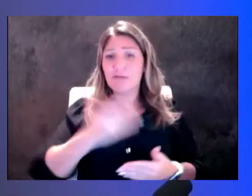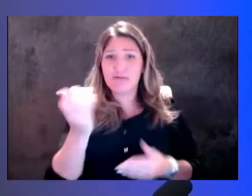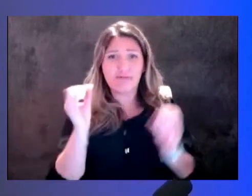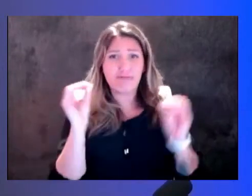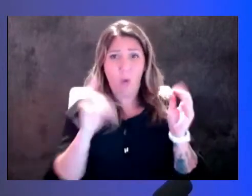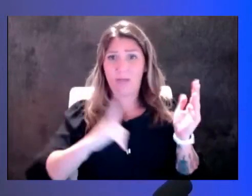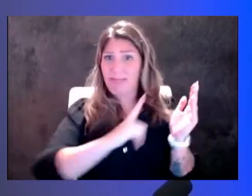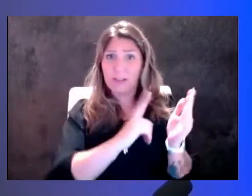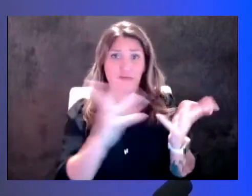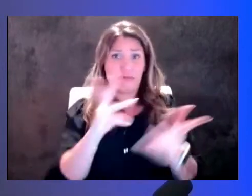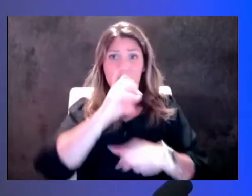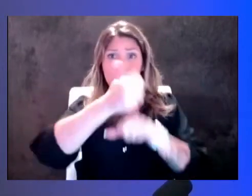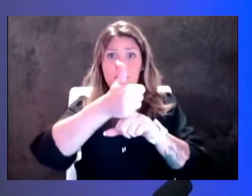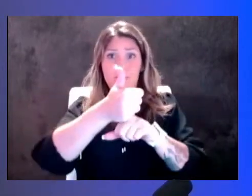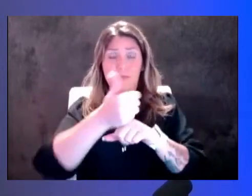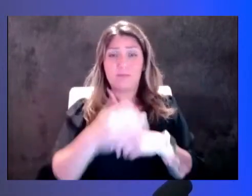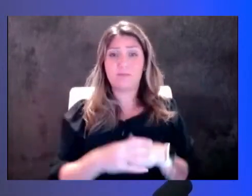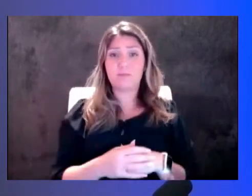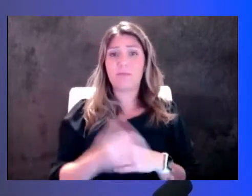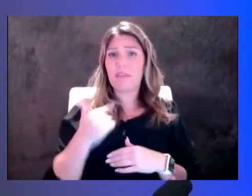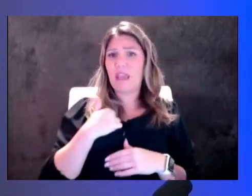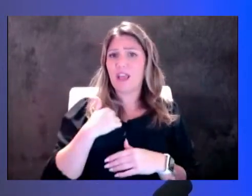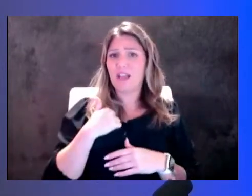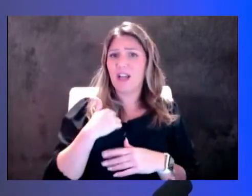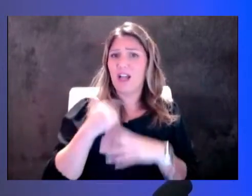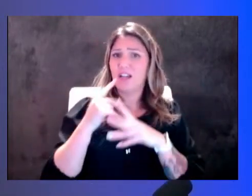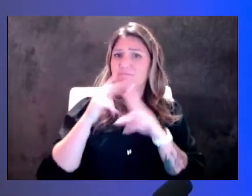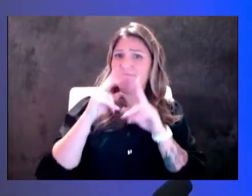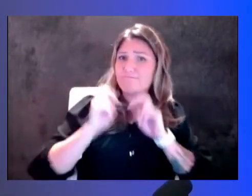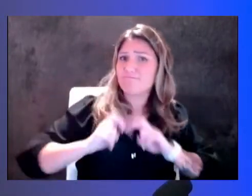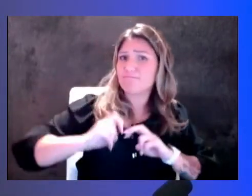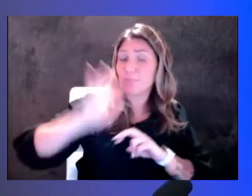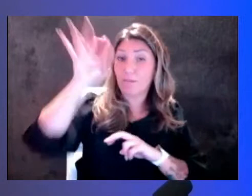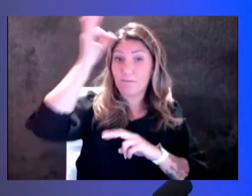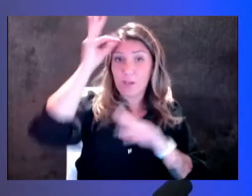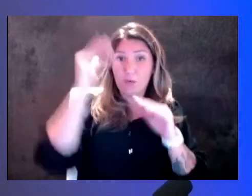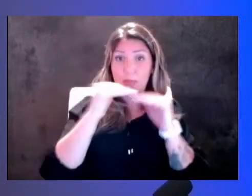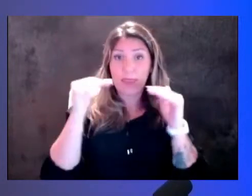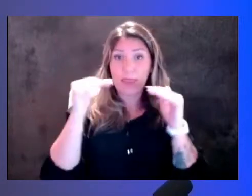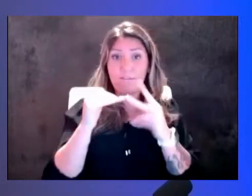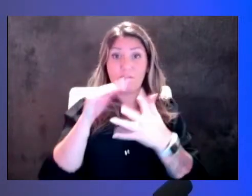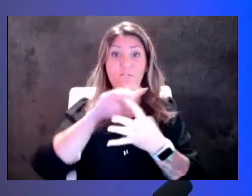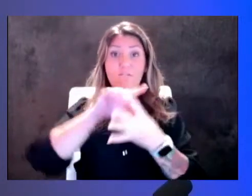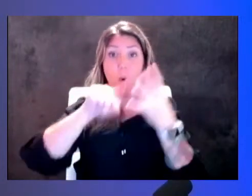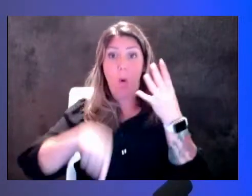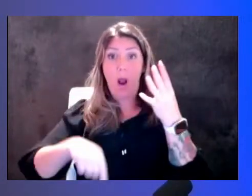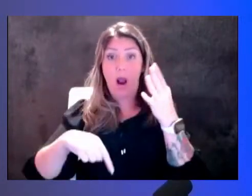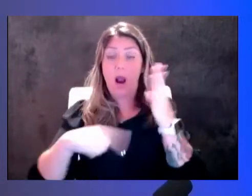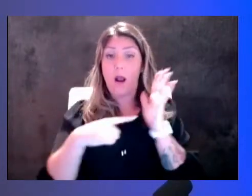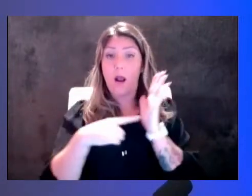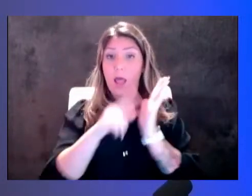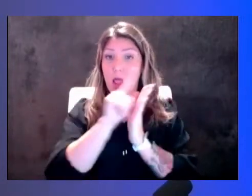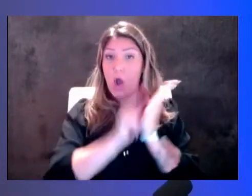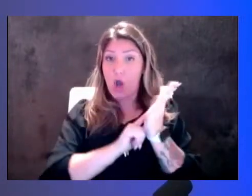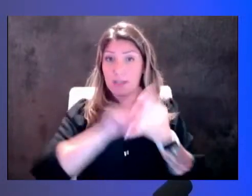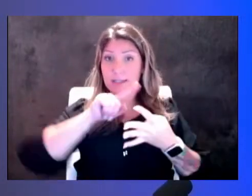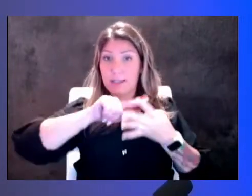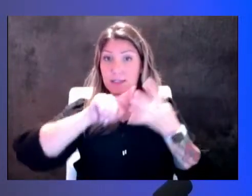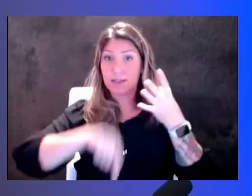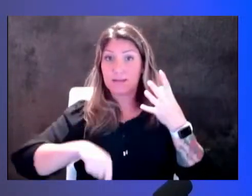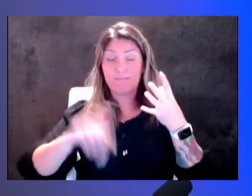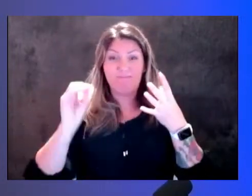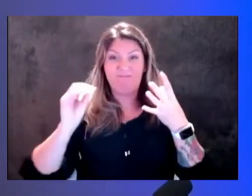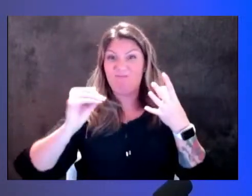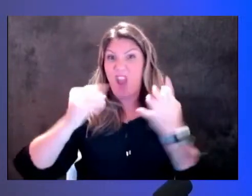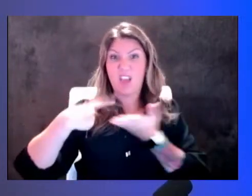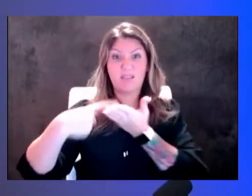in place. I've looked at a federal level. There are 4 telehealth bills that have been presented. None of them have been debated. None of them have